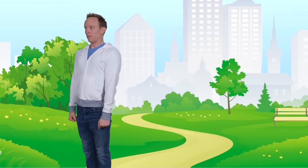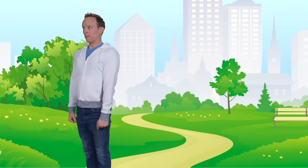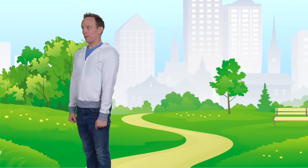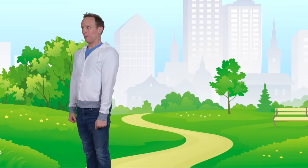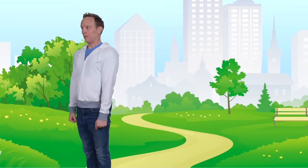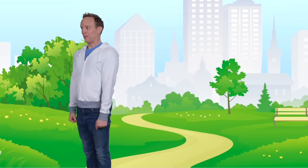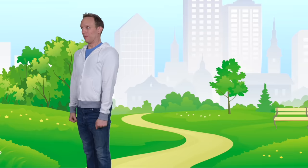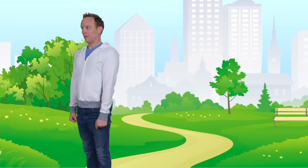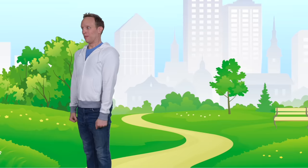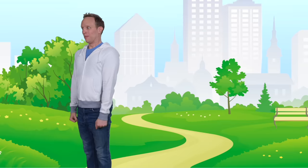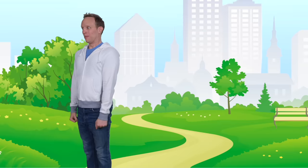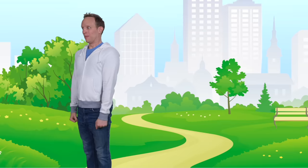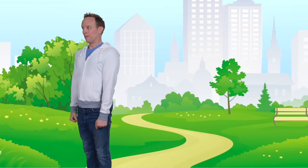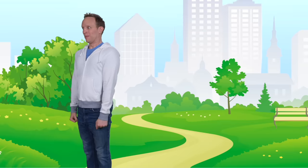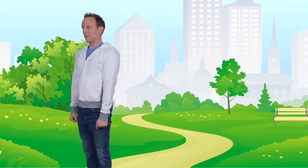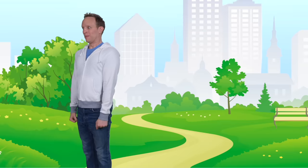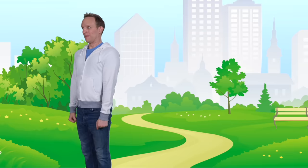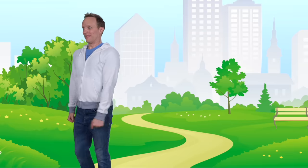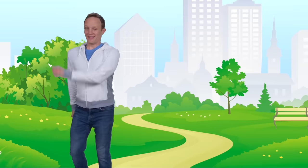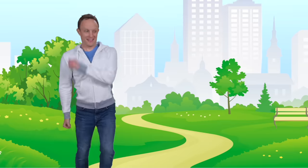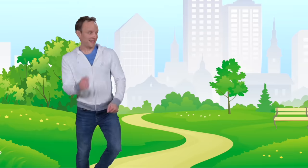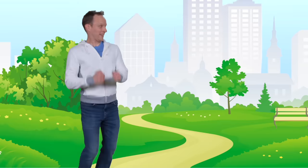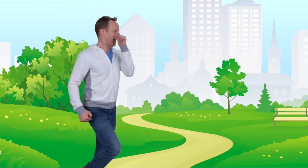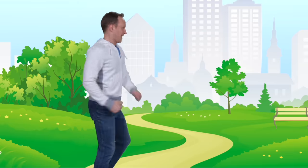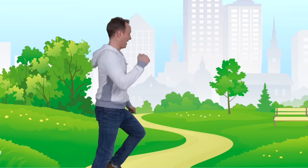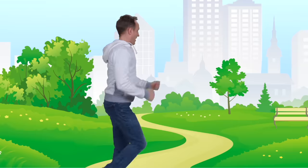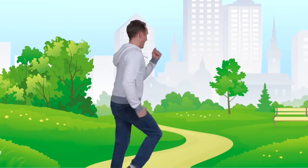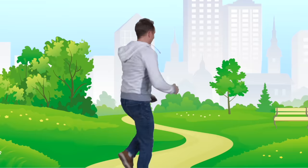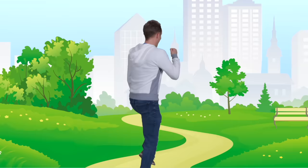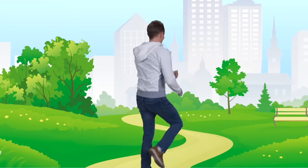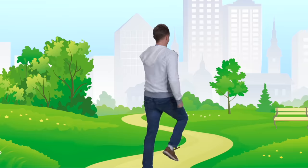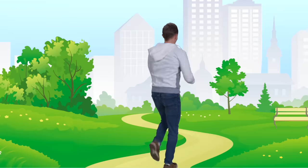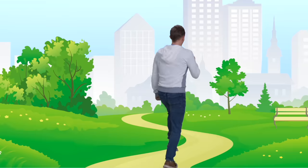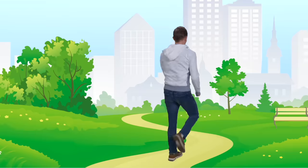Mr. Aaron. Go, Mr. Aaron.